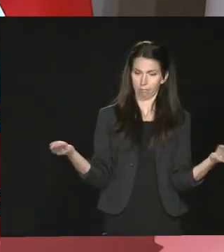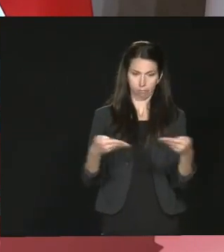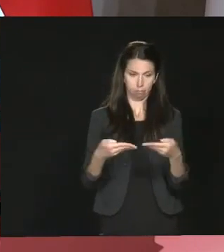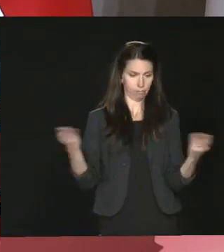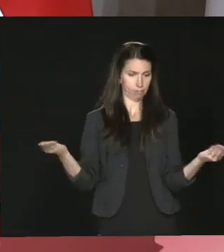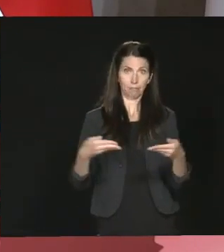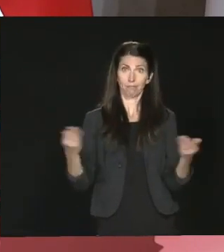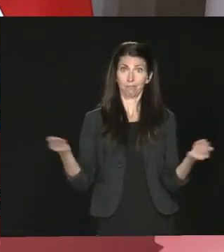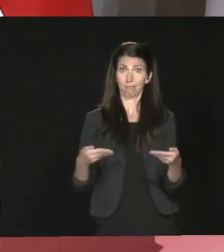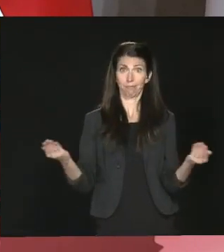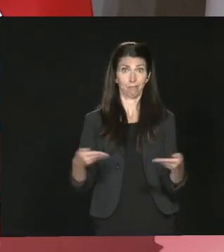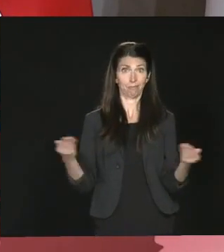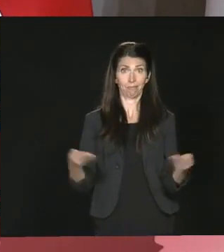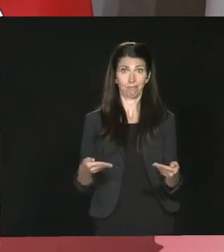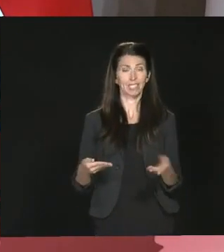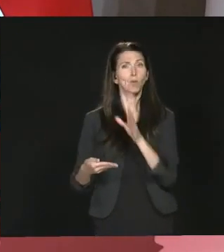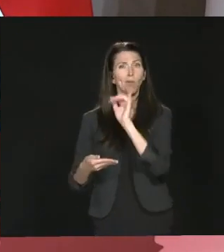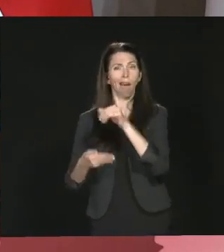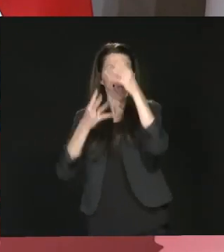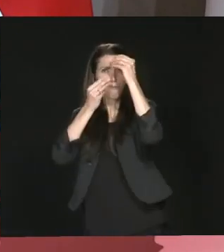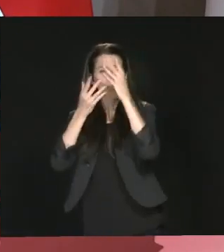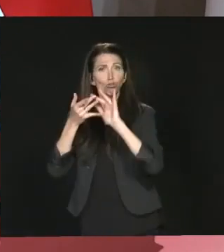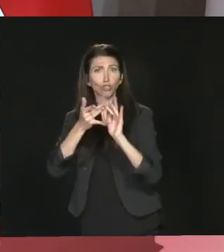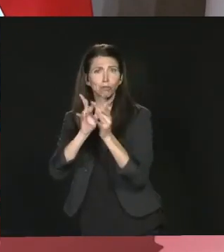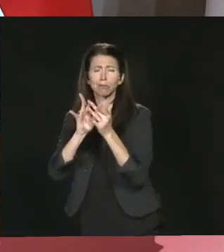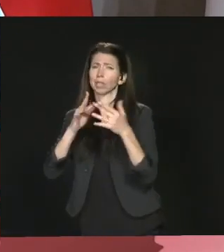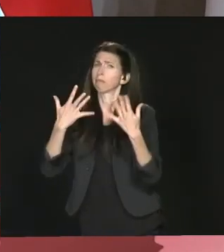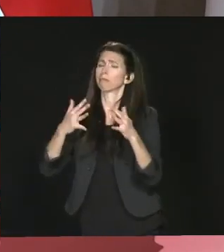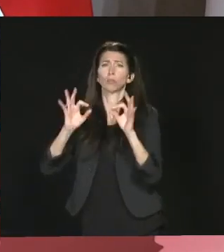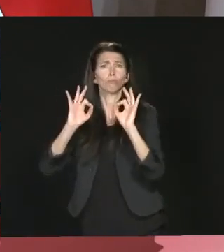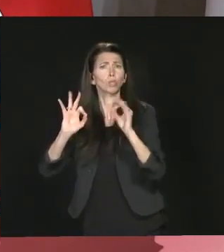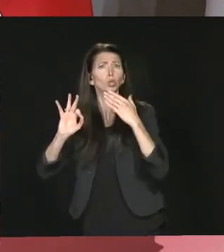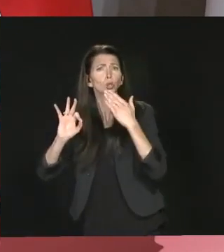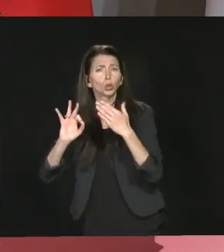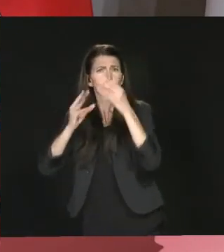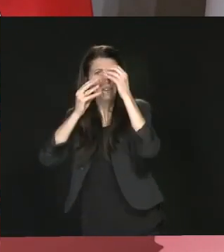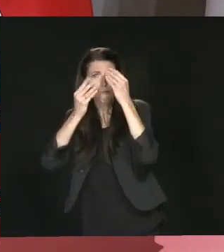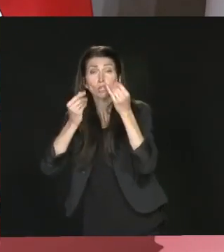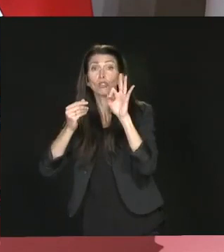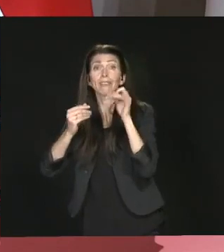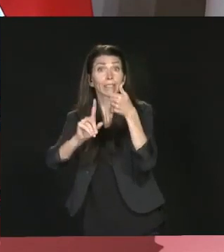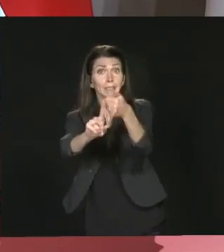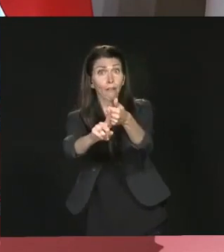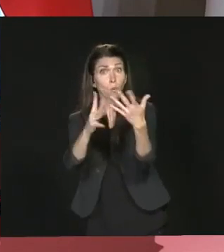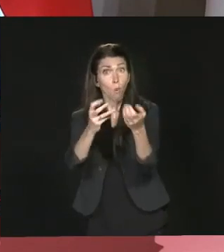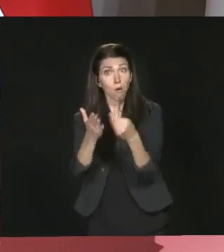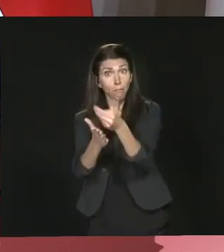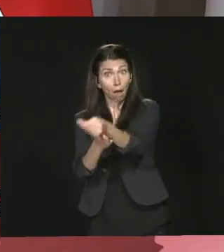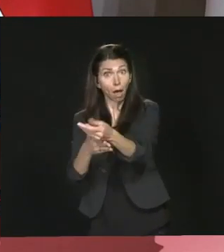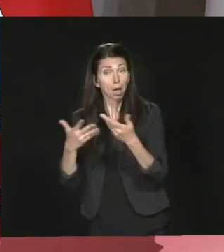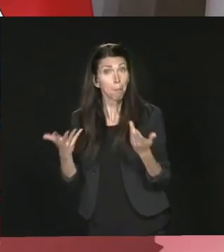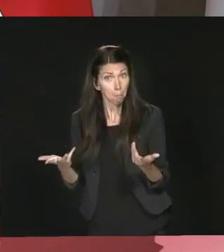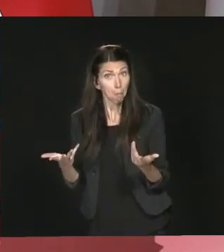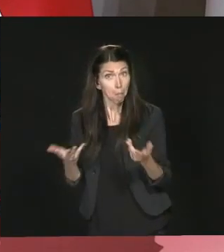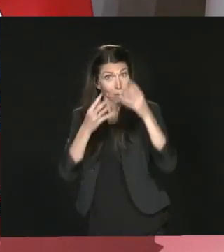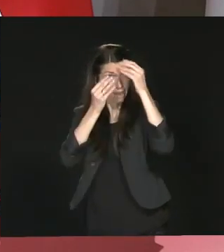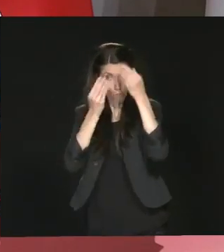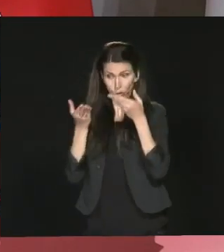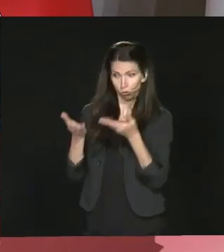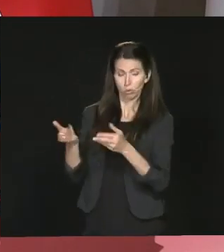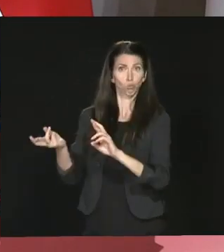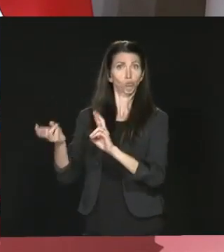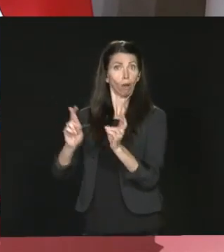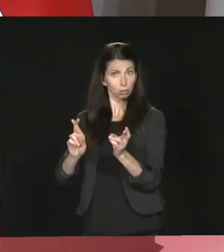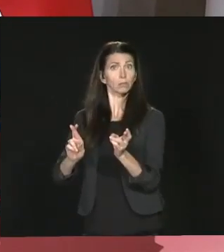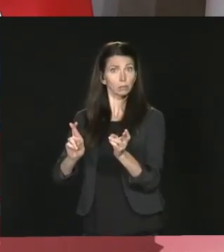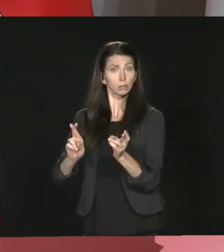also includes consumer information for any Canadian who wants to buy PPE to help to inform